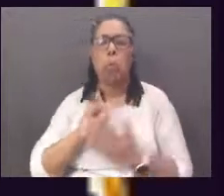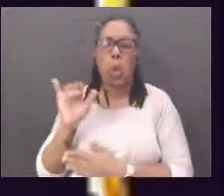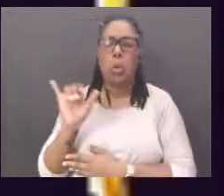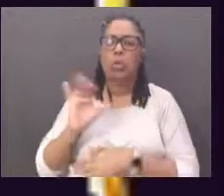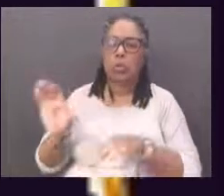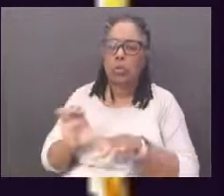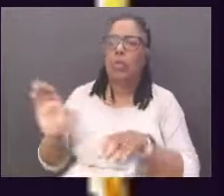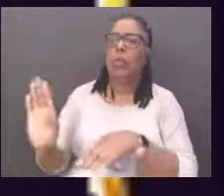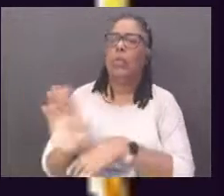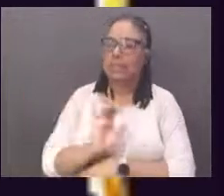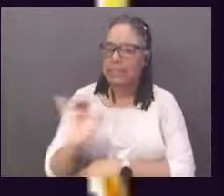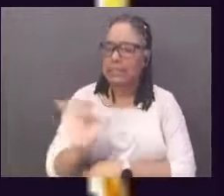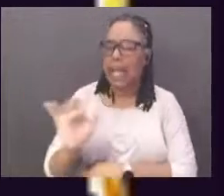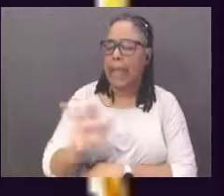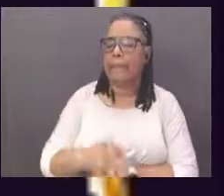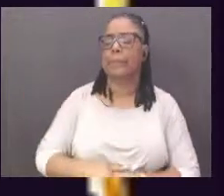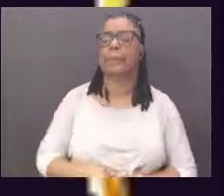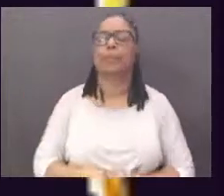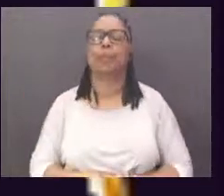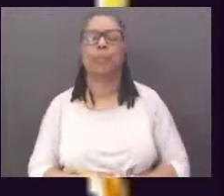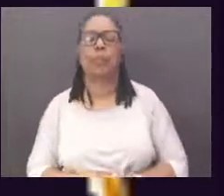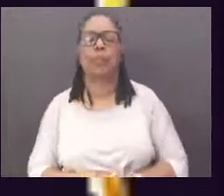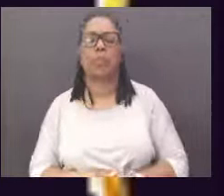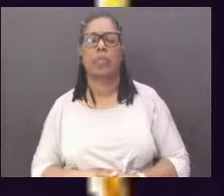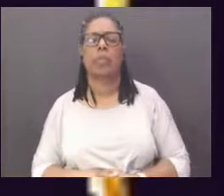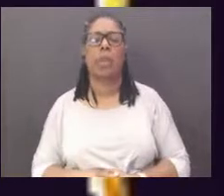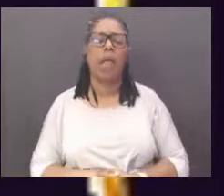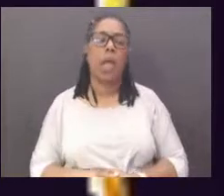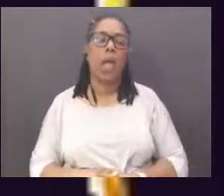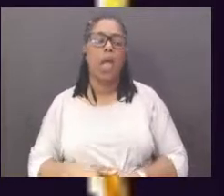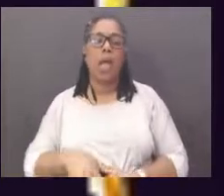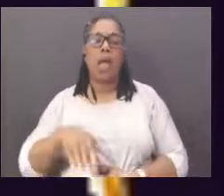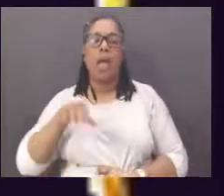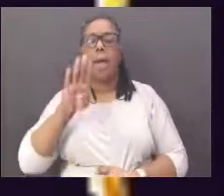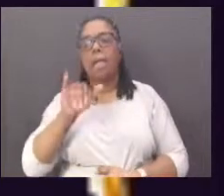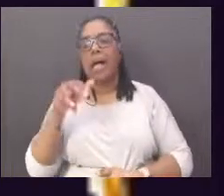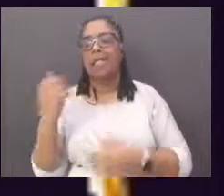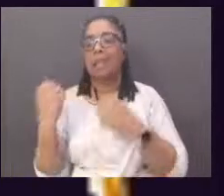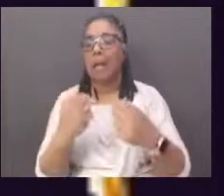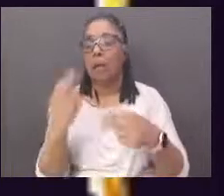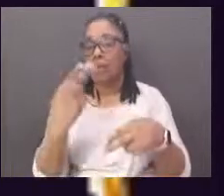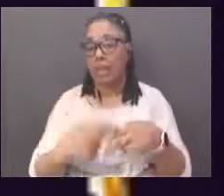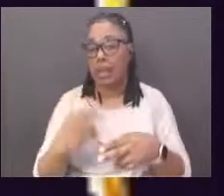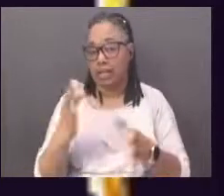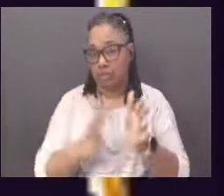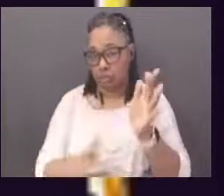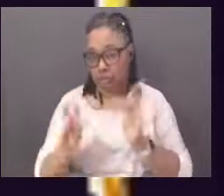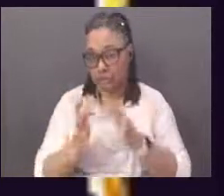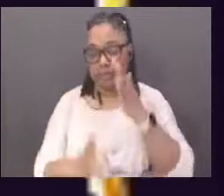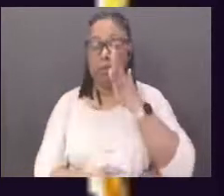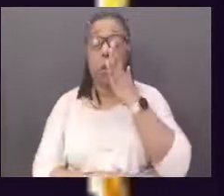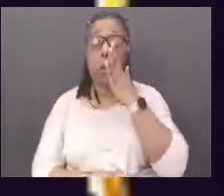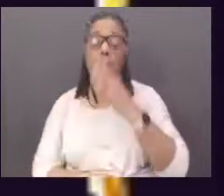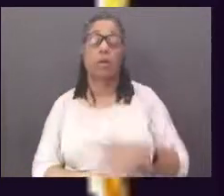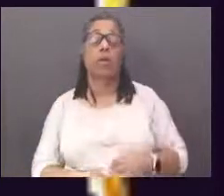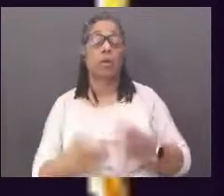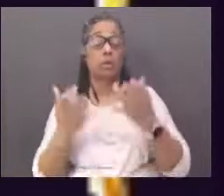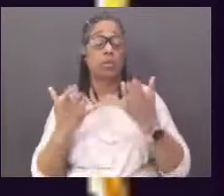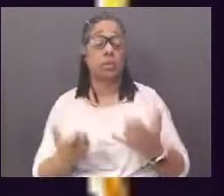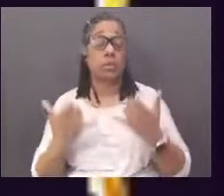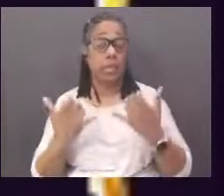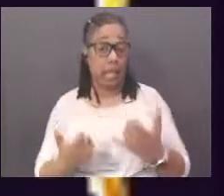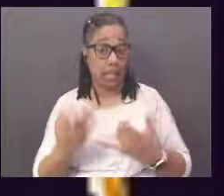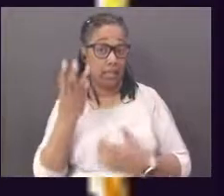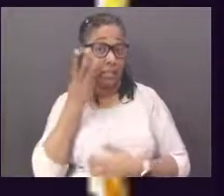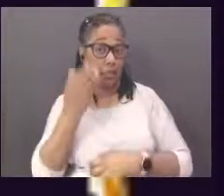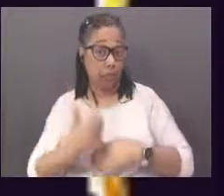was doing by the power of the name of Jesus. And on this Communion Day morning, let us allow these brothers to